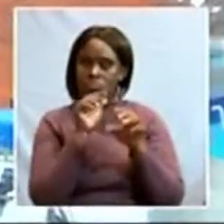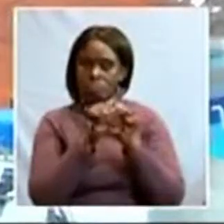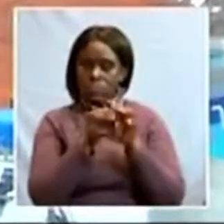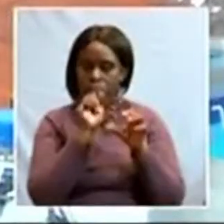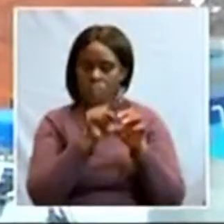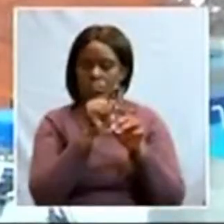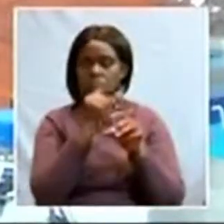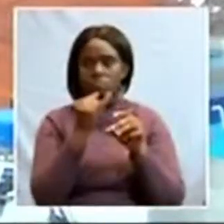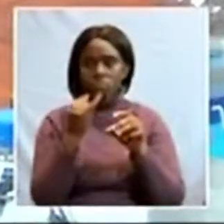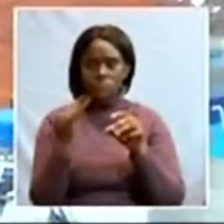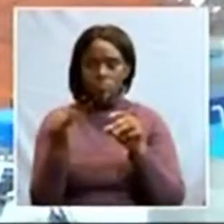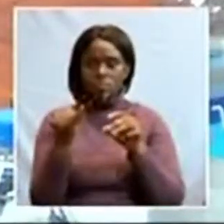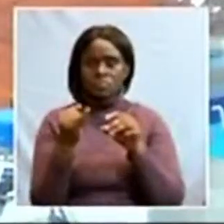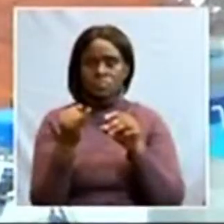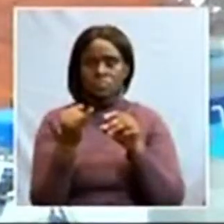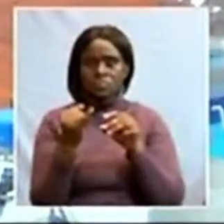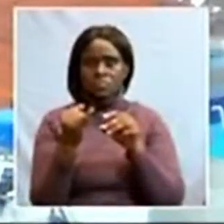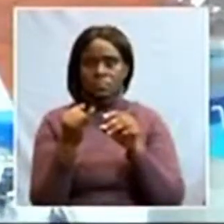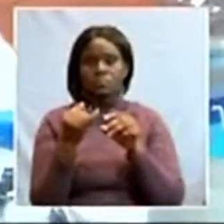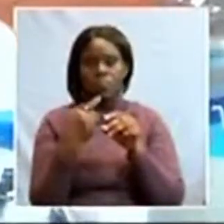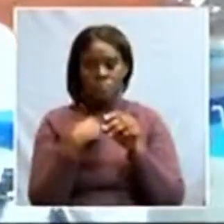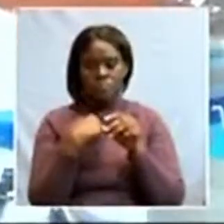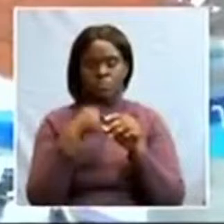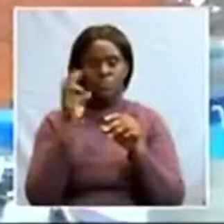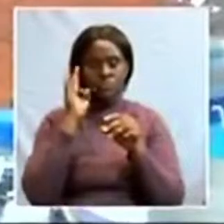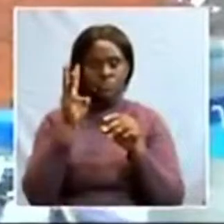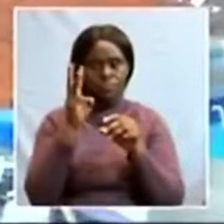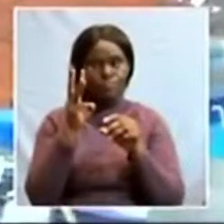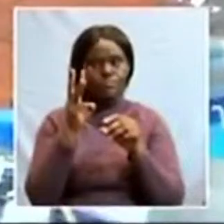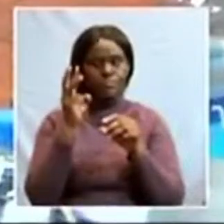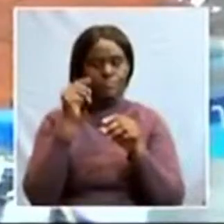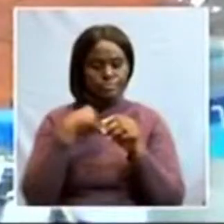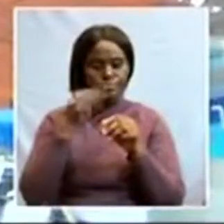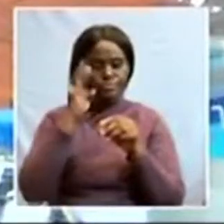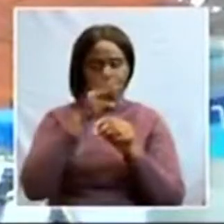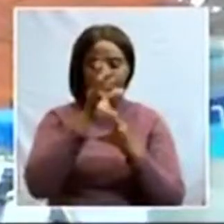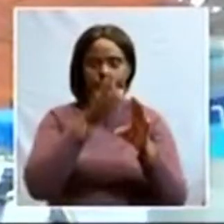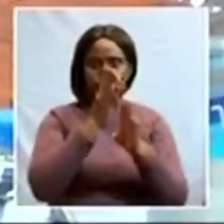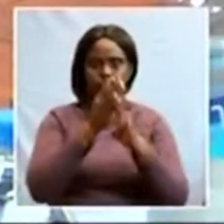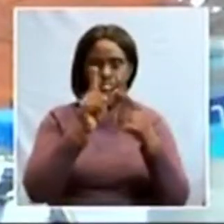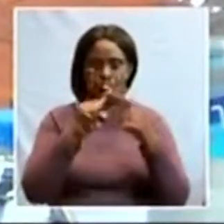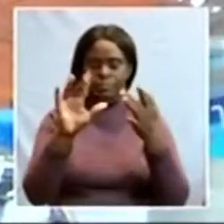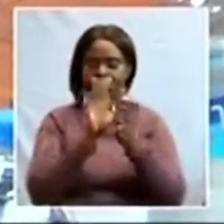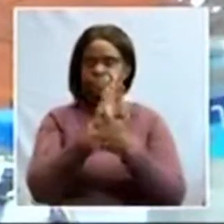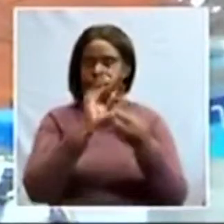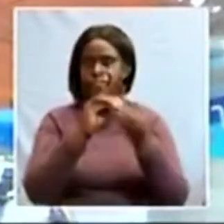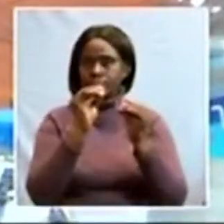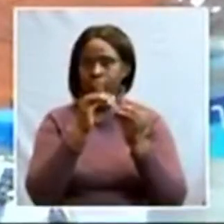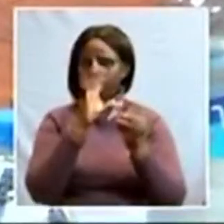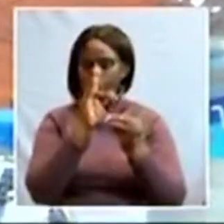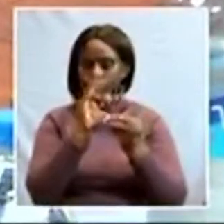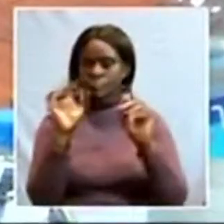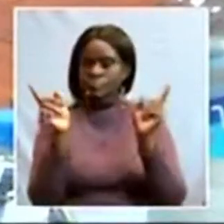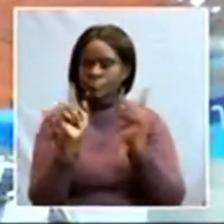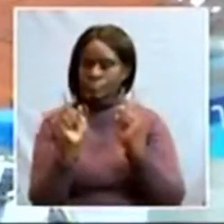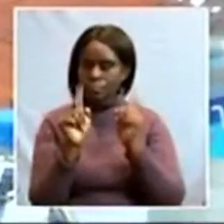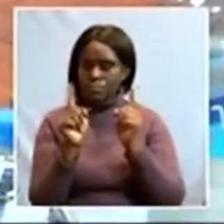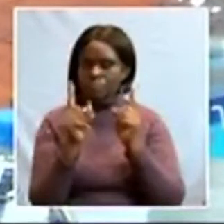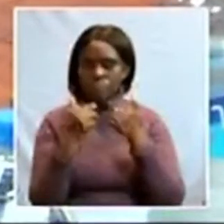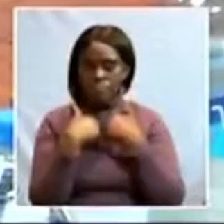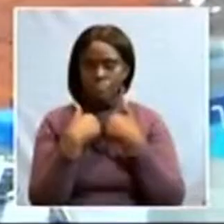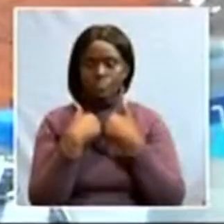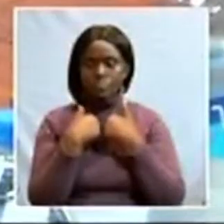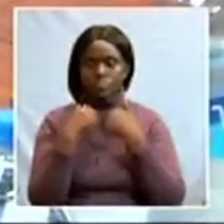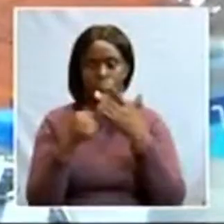item, I will take you to page number 7, where there